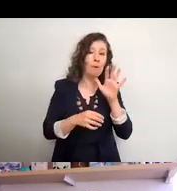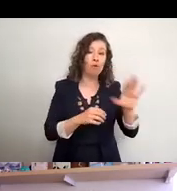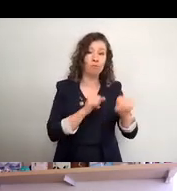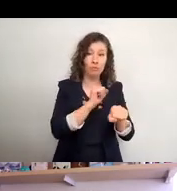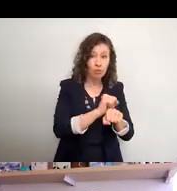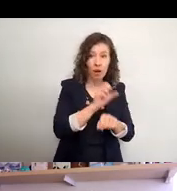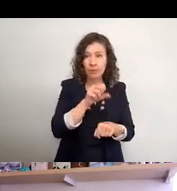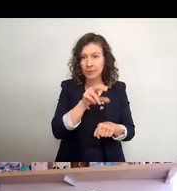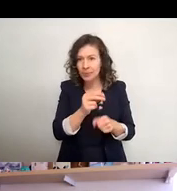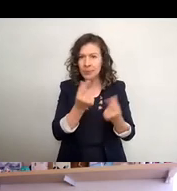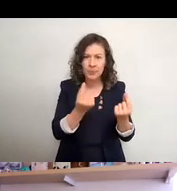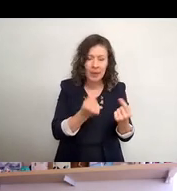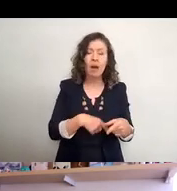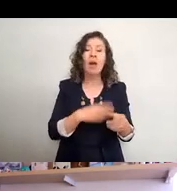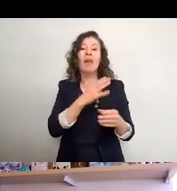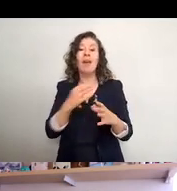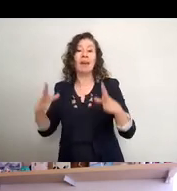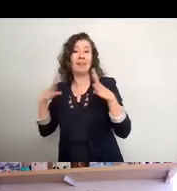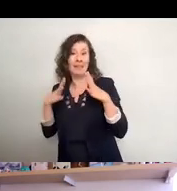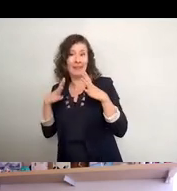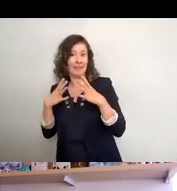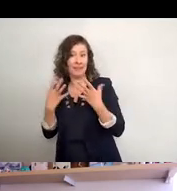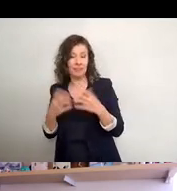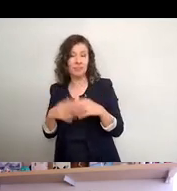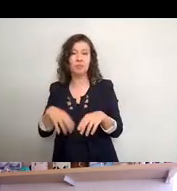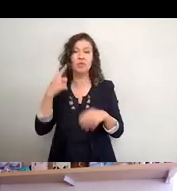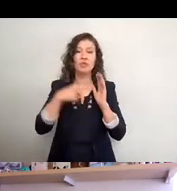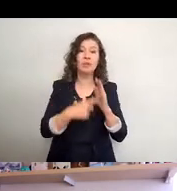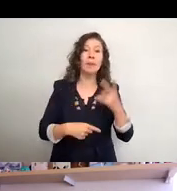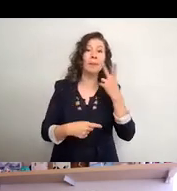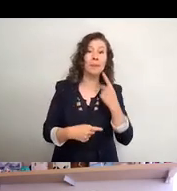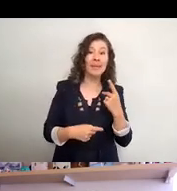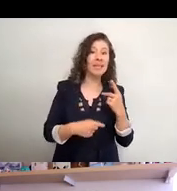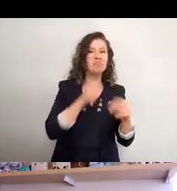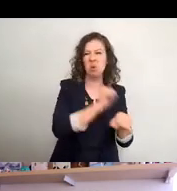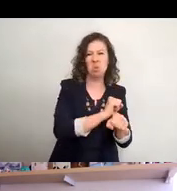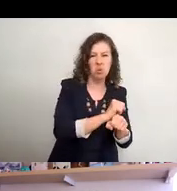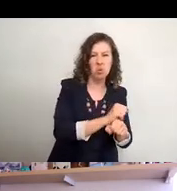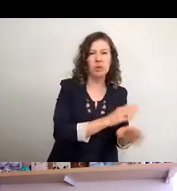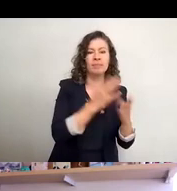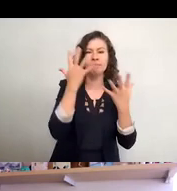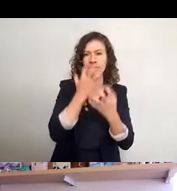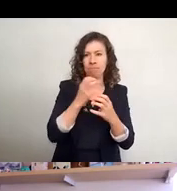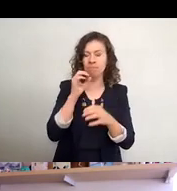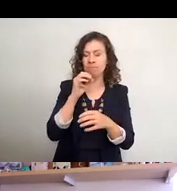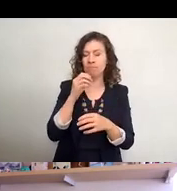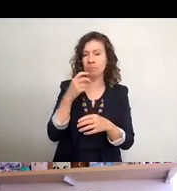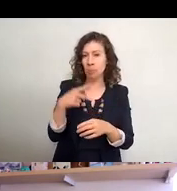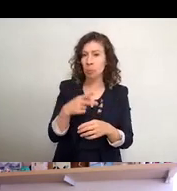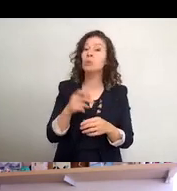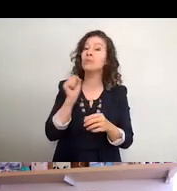and leave status. So in pink, we have the not working group. In purple, the stopped working after birth